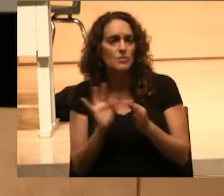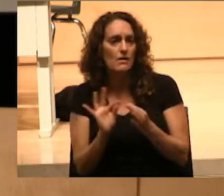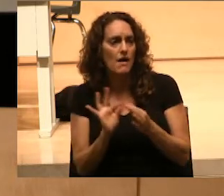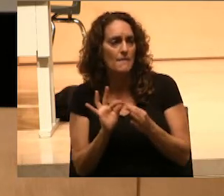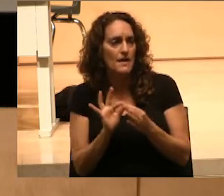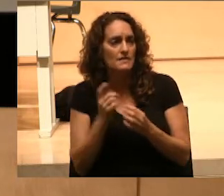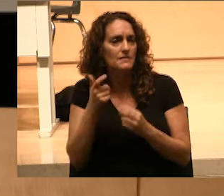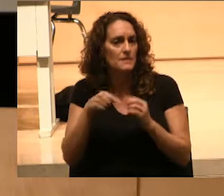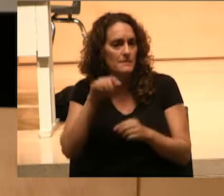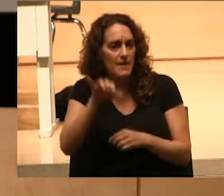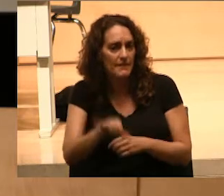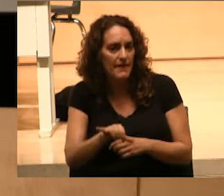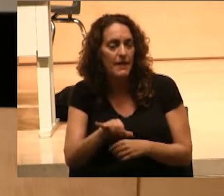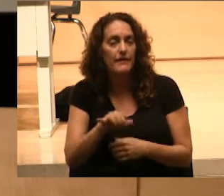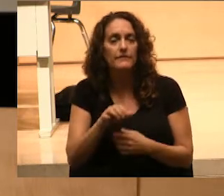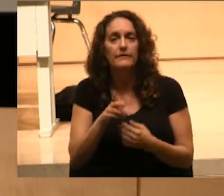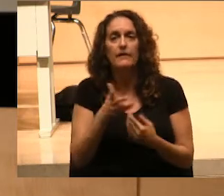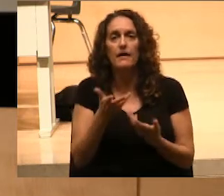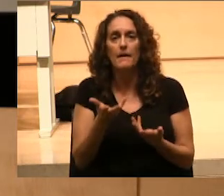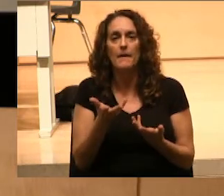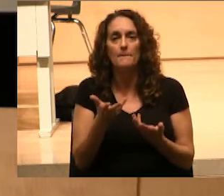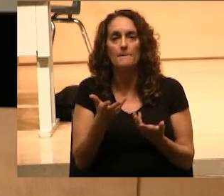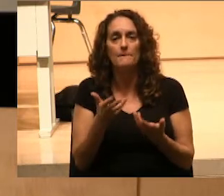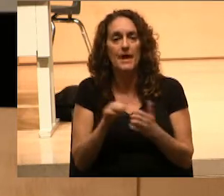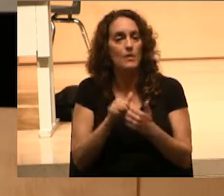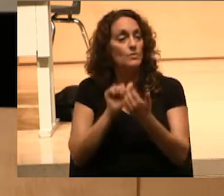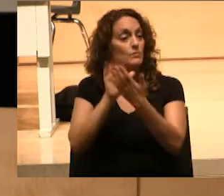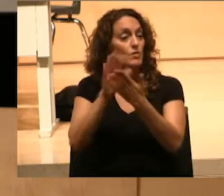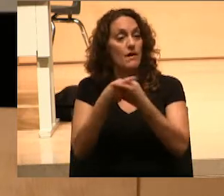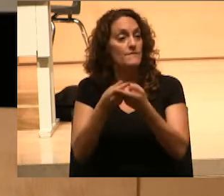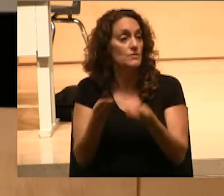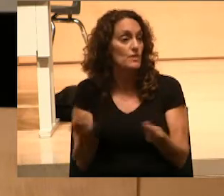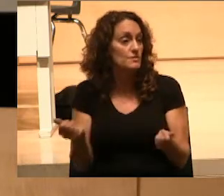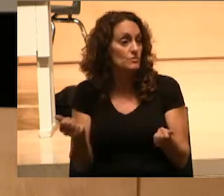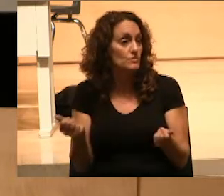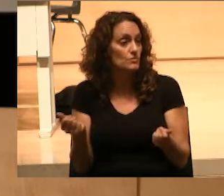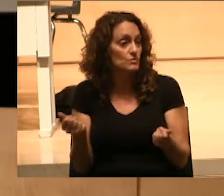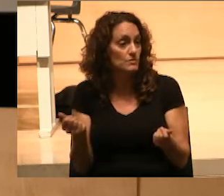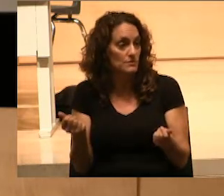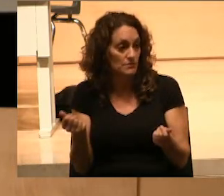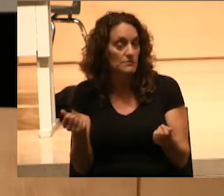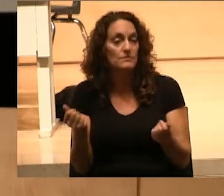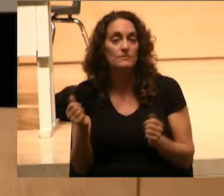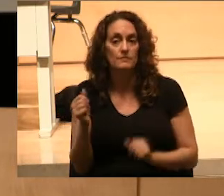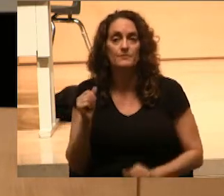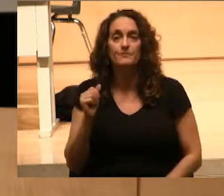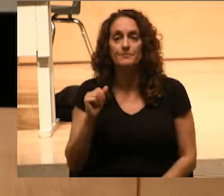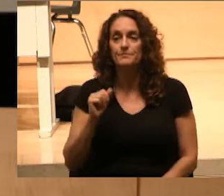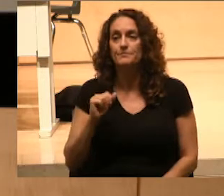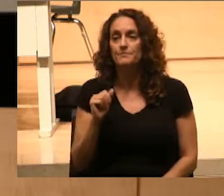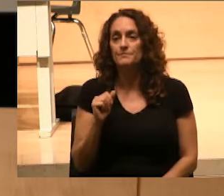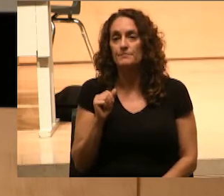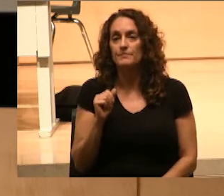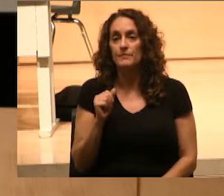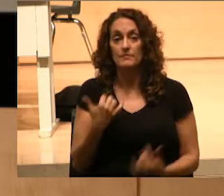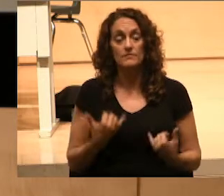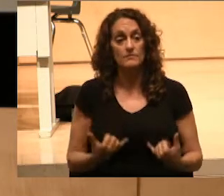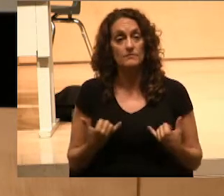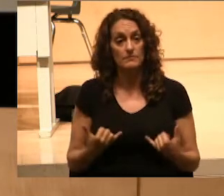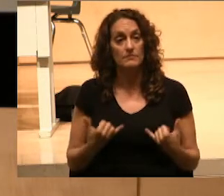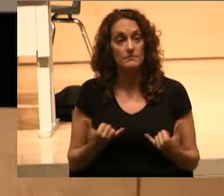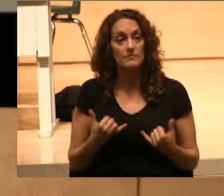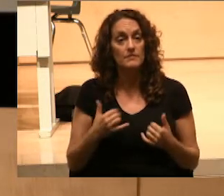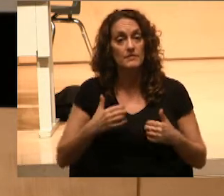on that as to conflict resolution. There is no residence